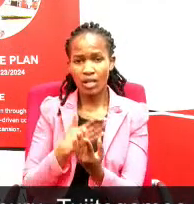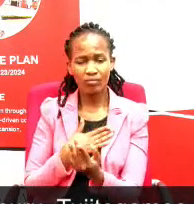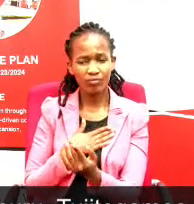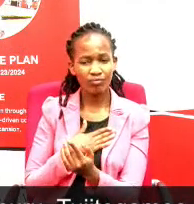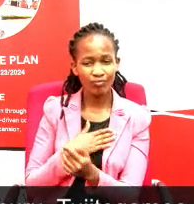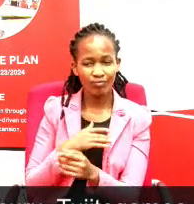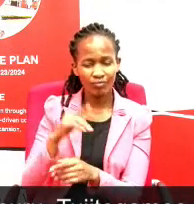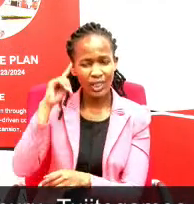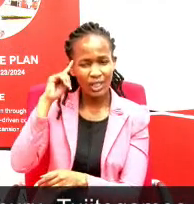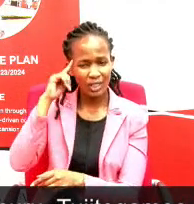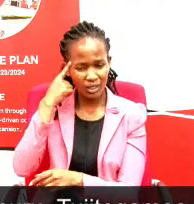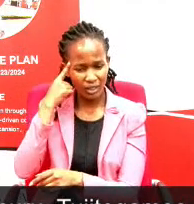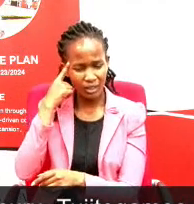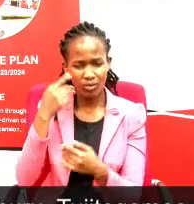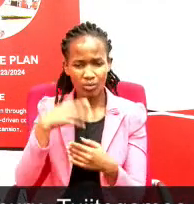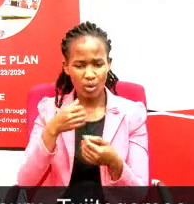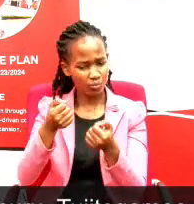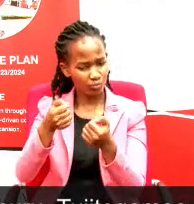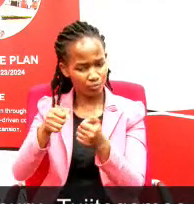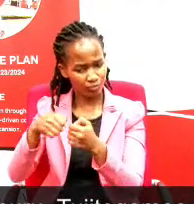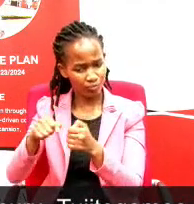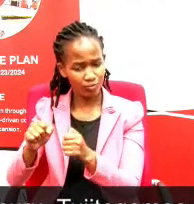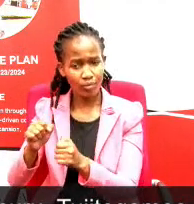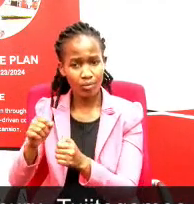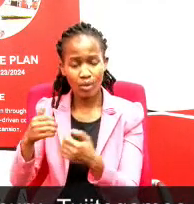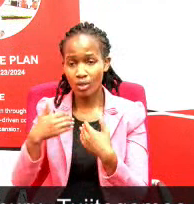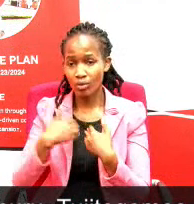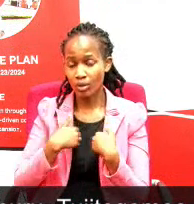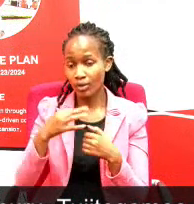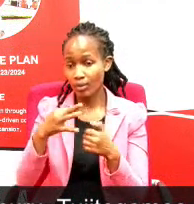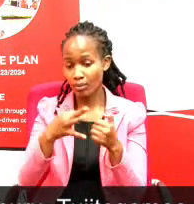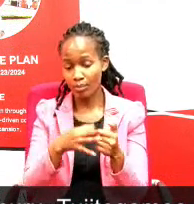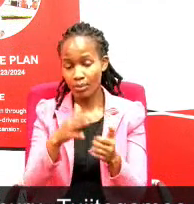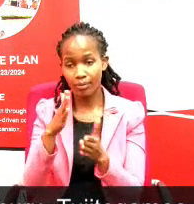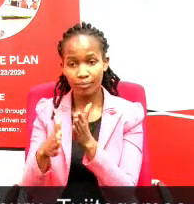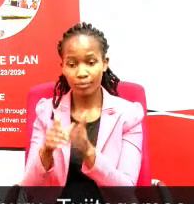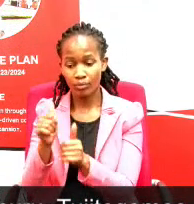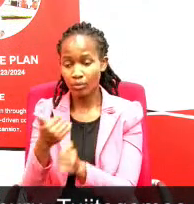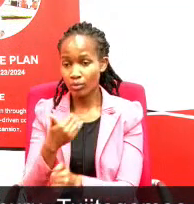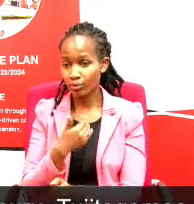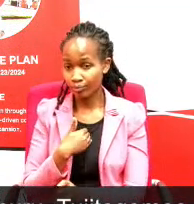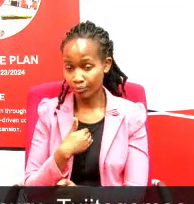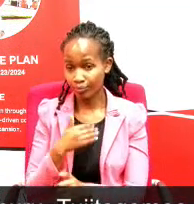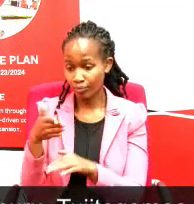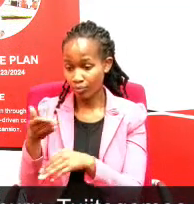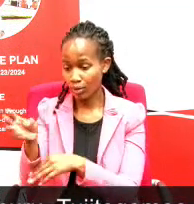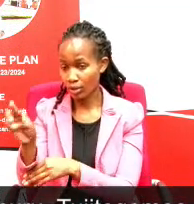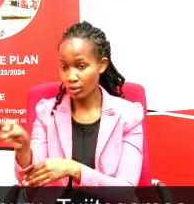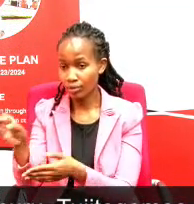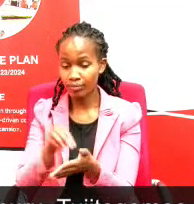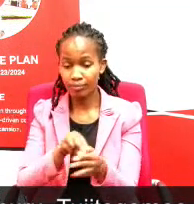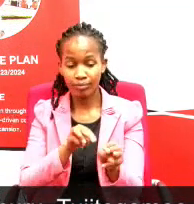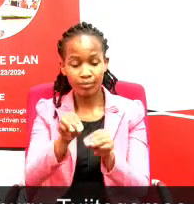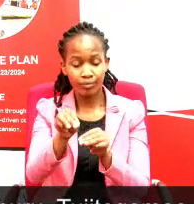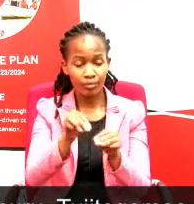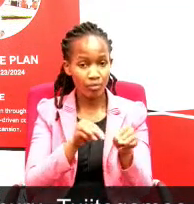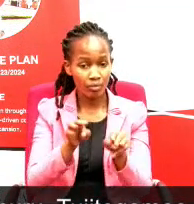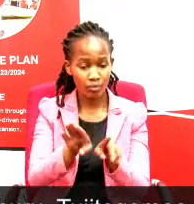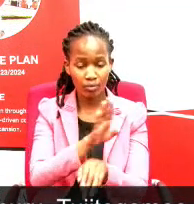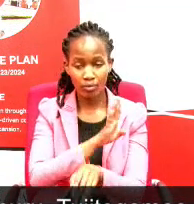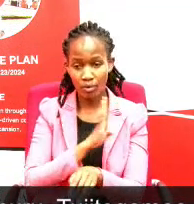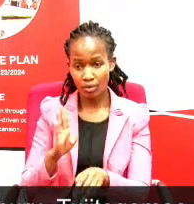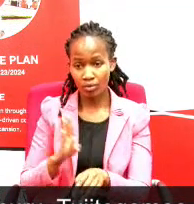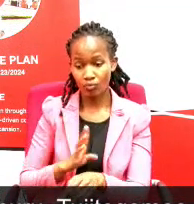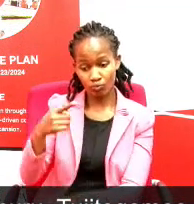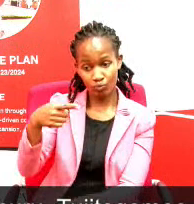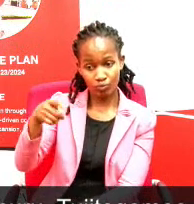craft the strategies, the specific strategies to feature in the corporate plan. Presented again to them, to the management and the board for